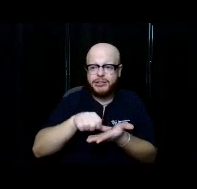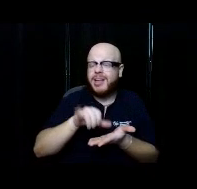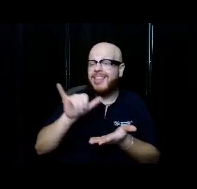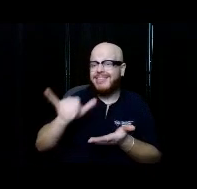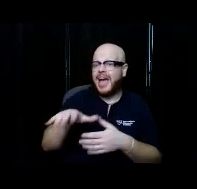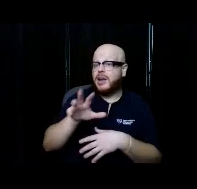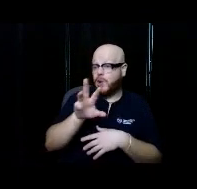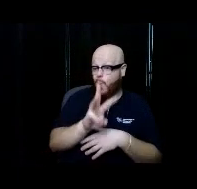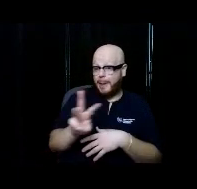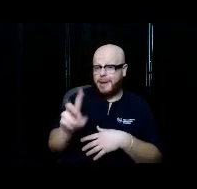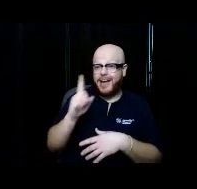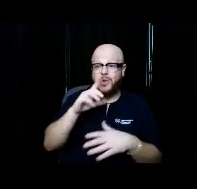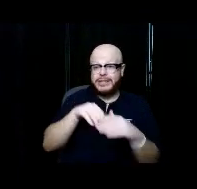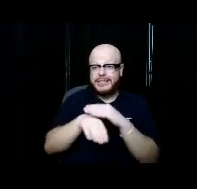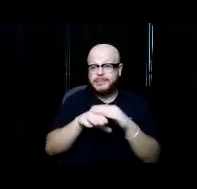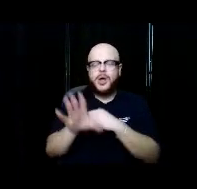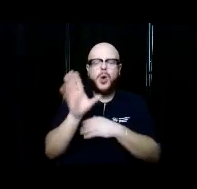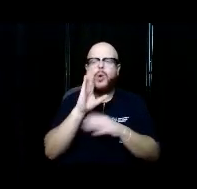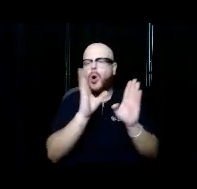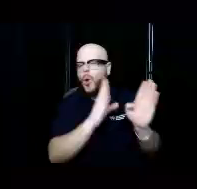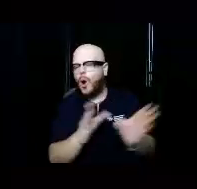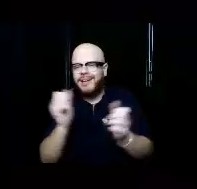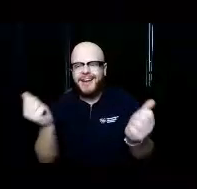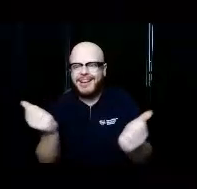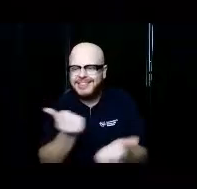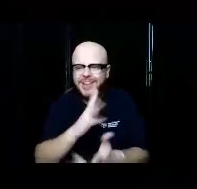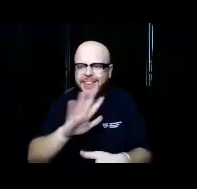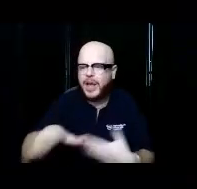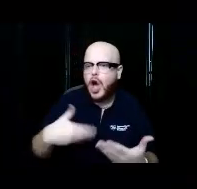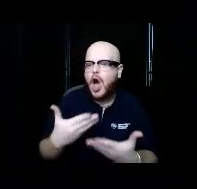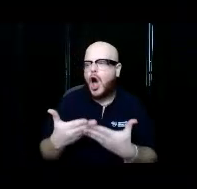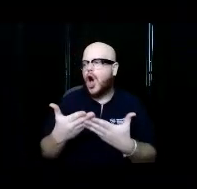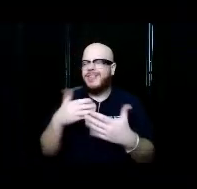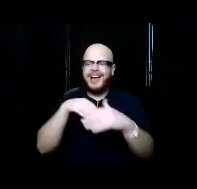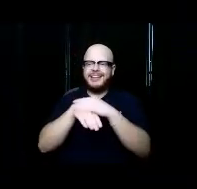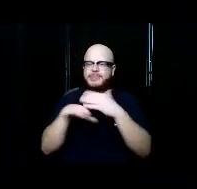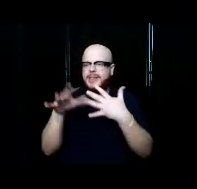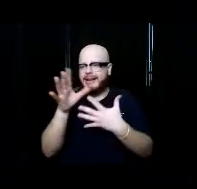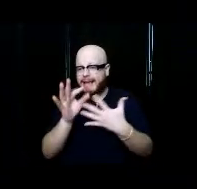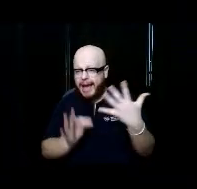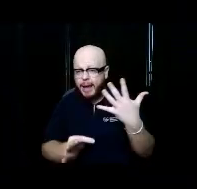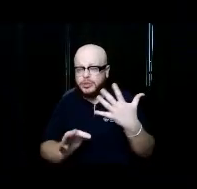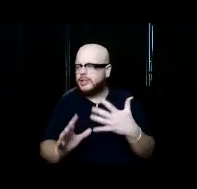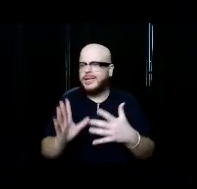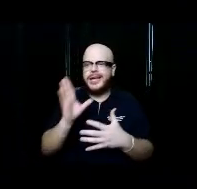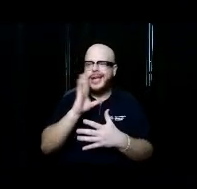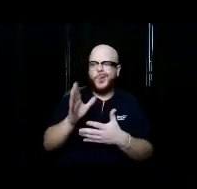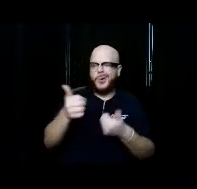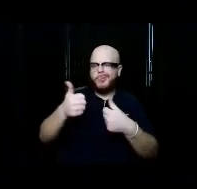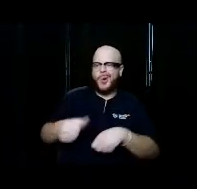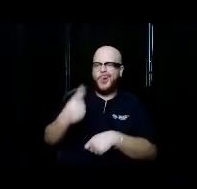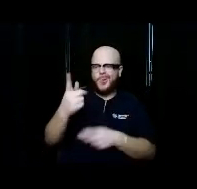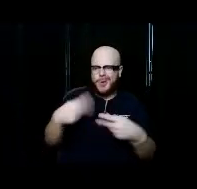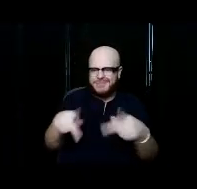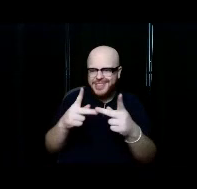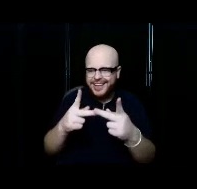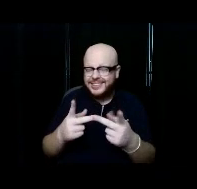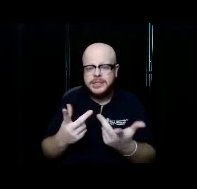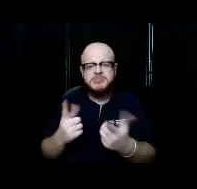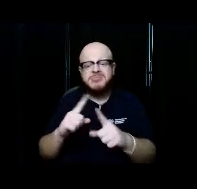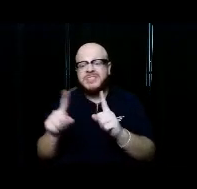one location. This webpage may include information about accessibility services, design elements,